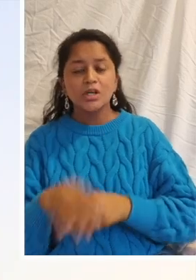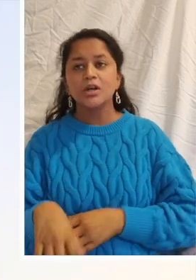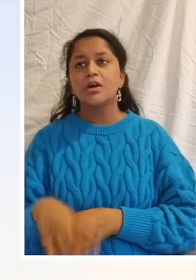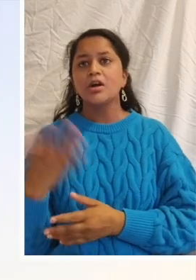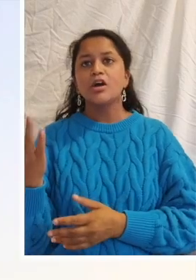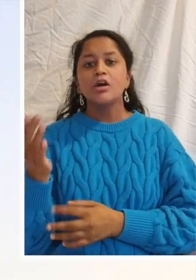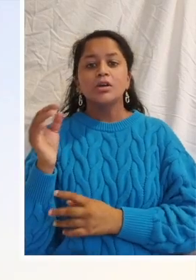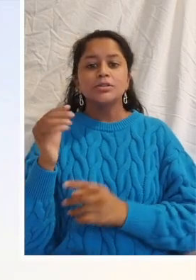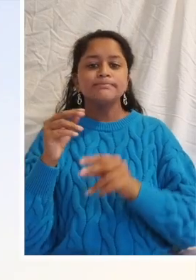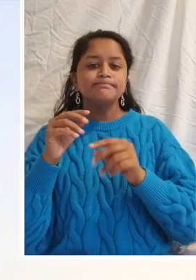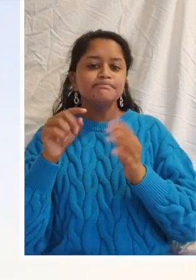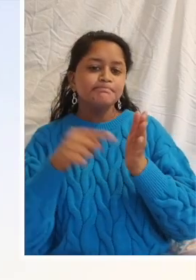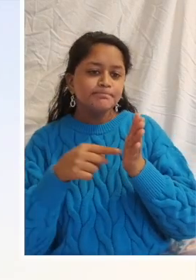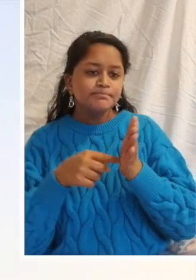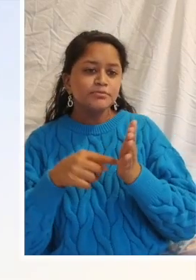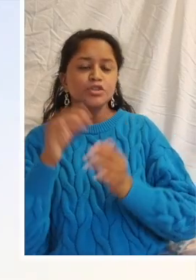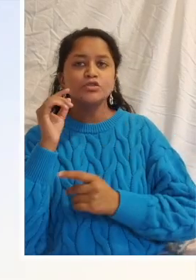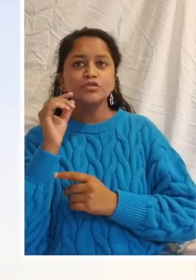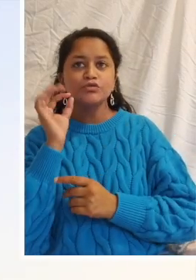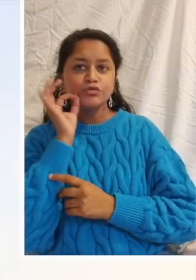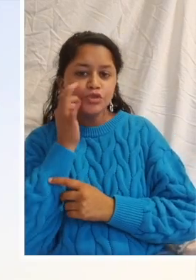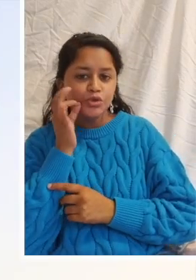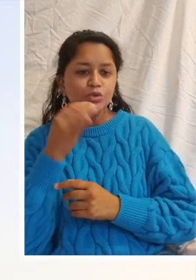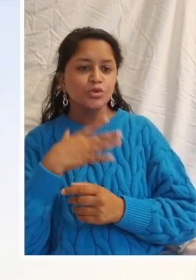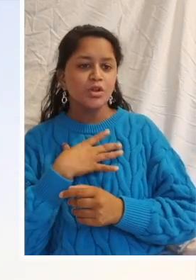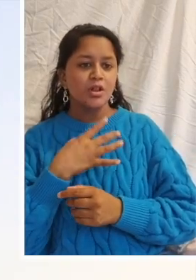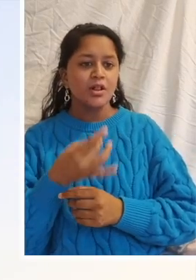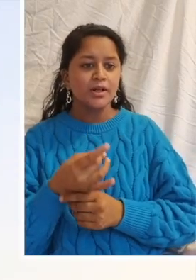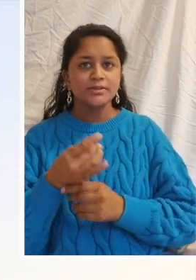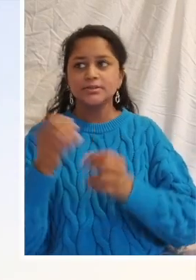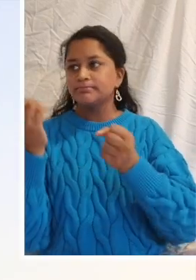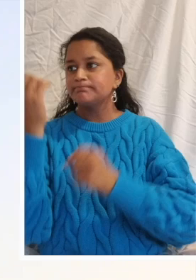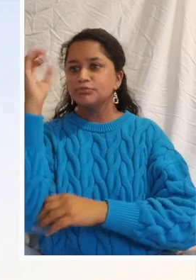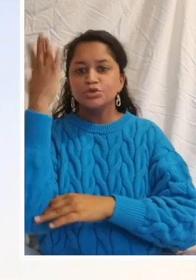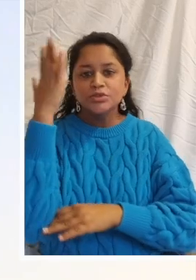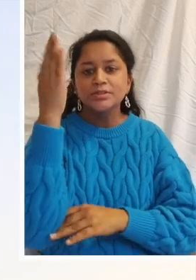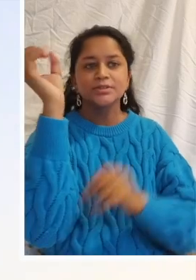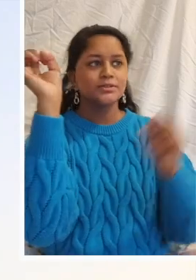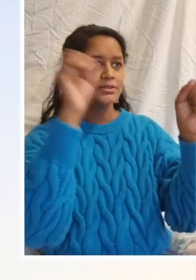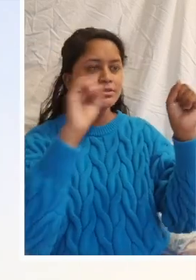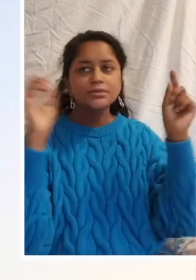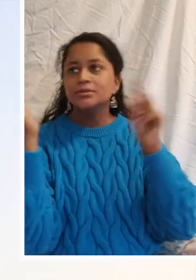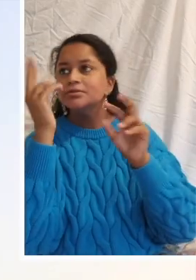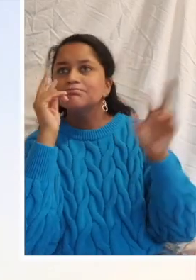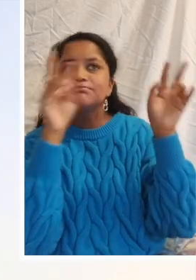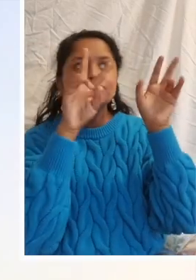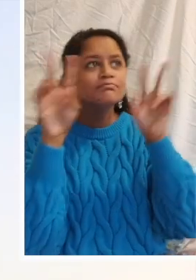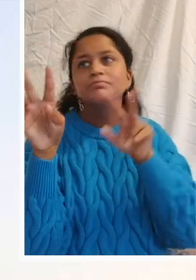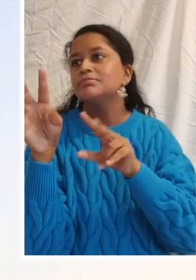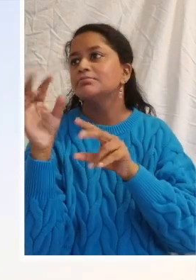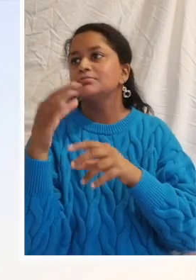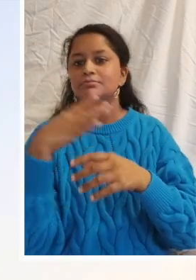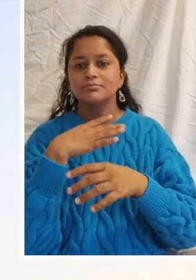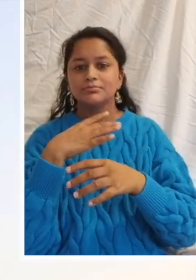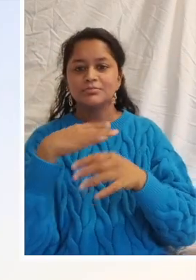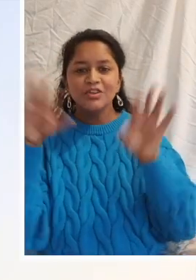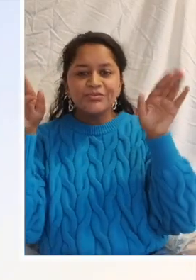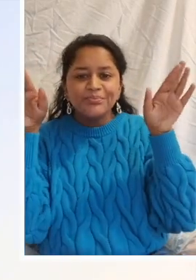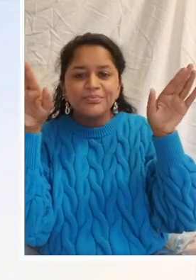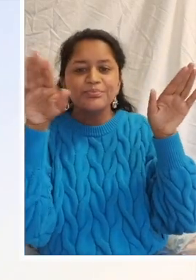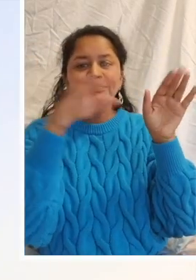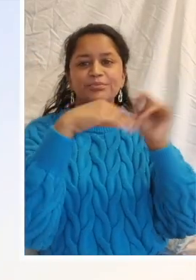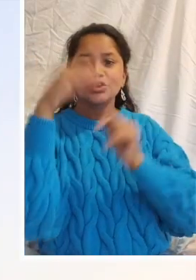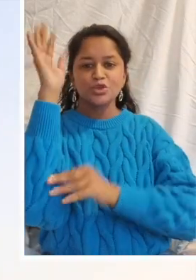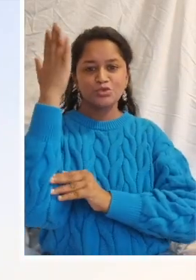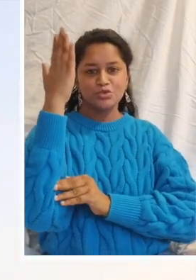habitats based on the type of food they like to eat. For example, fruit bats quite like dense forest and also agricultural